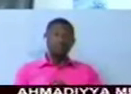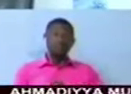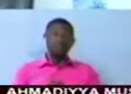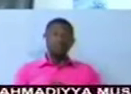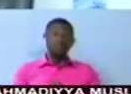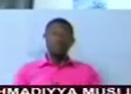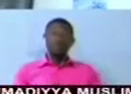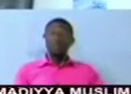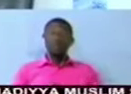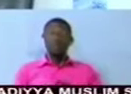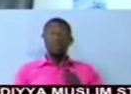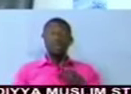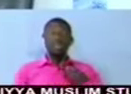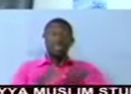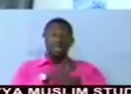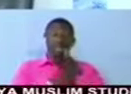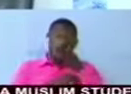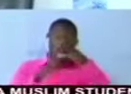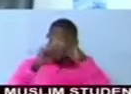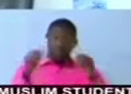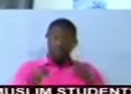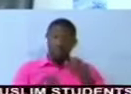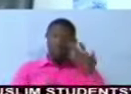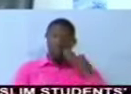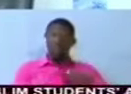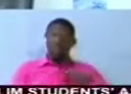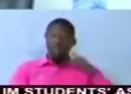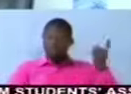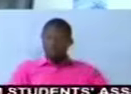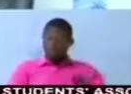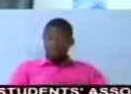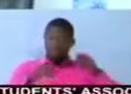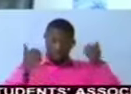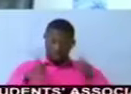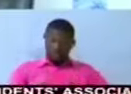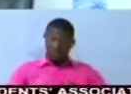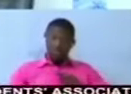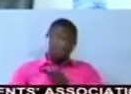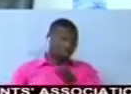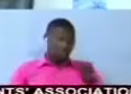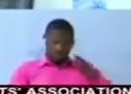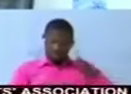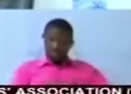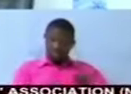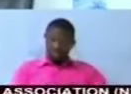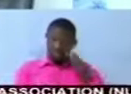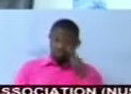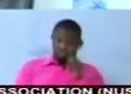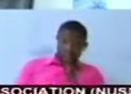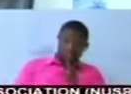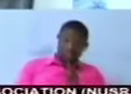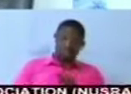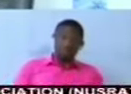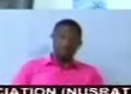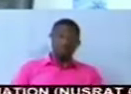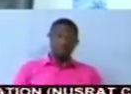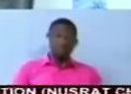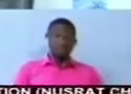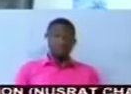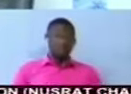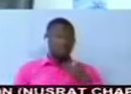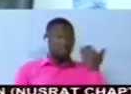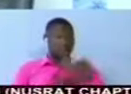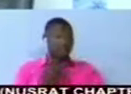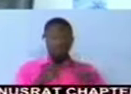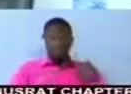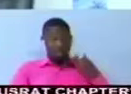their office, when they were beaten, they were sitting. Jim durud ma? Jim has never beaten me. I've never seen